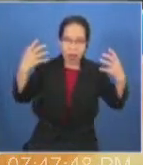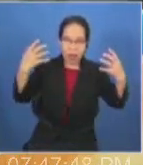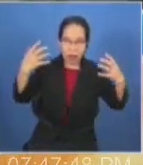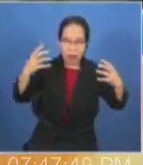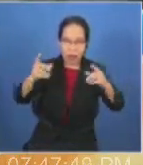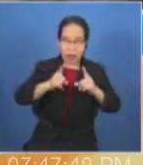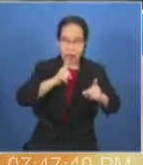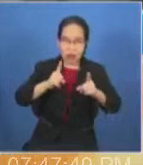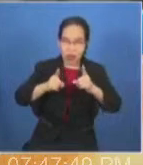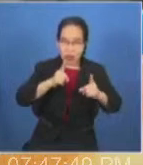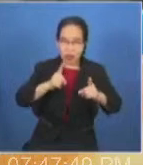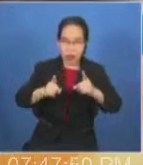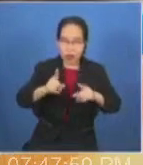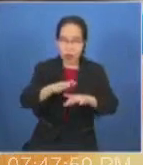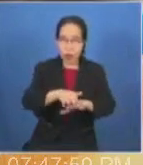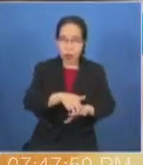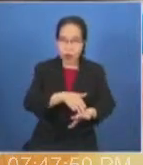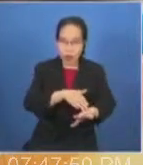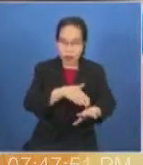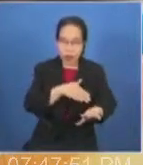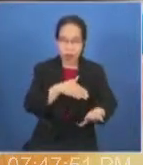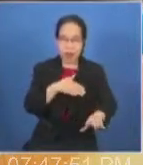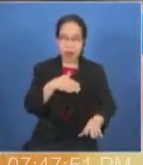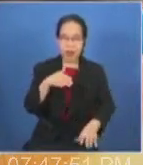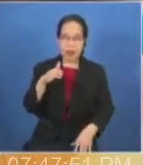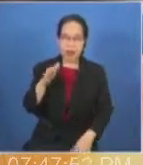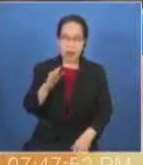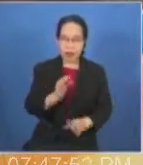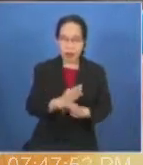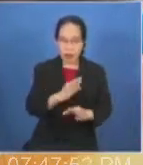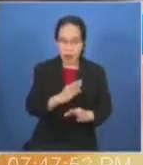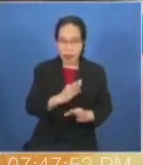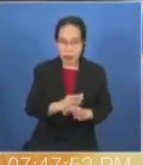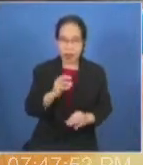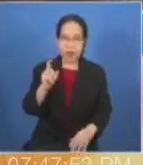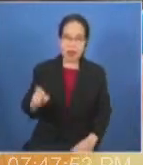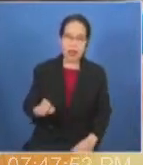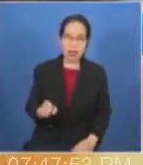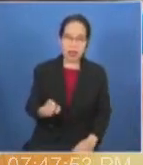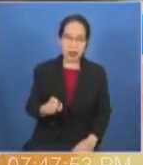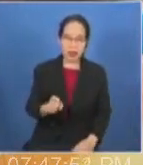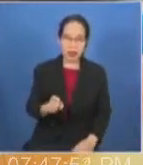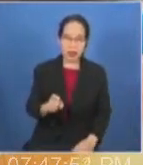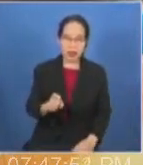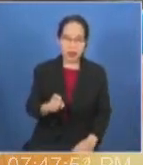there's no need for him to cry or to wail. Tell him